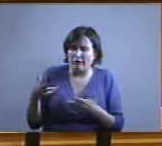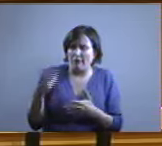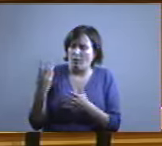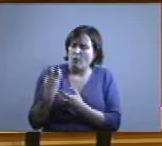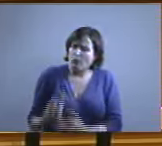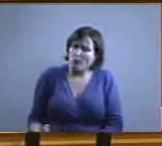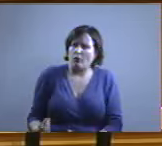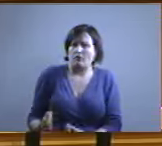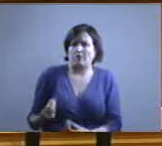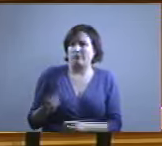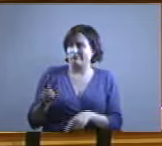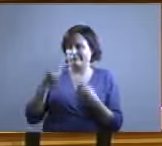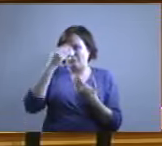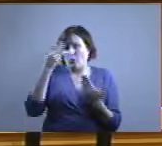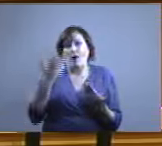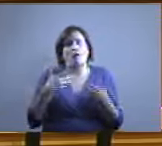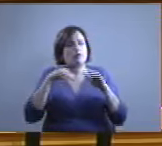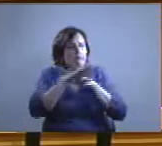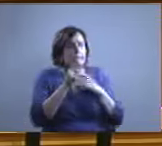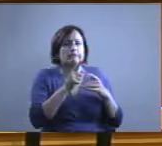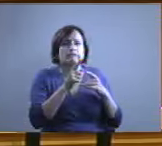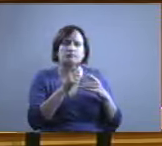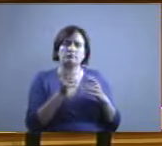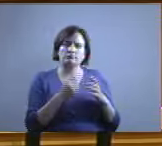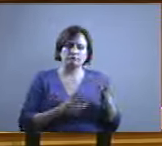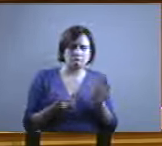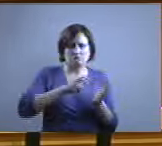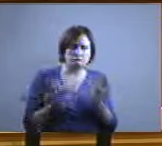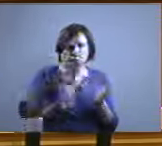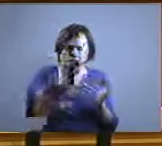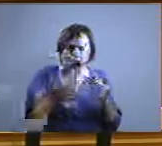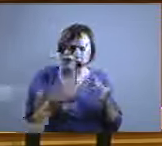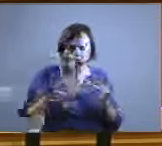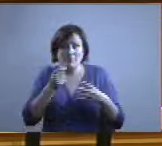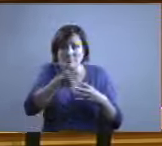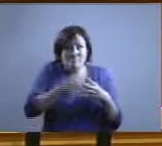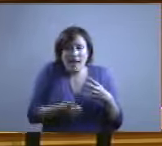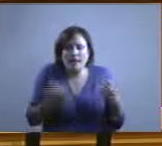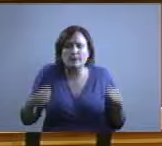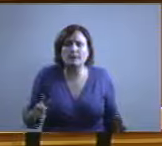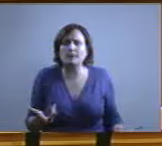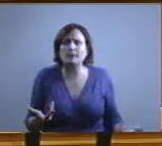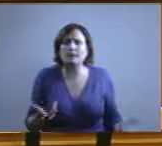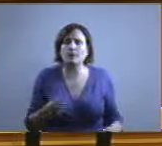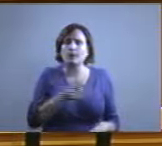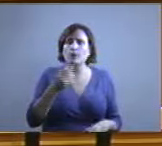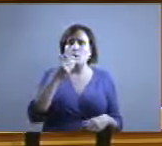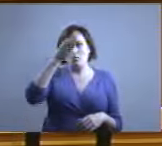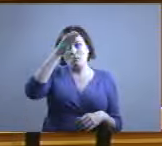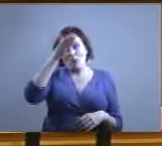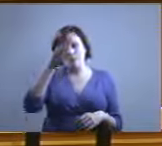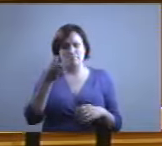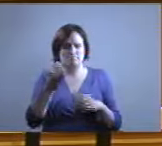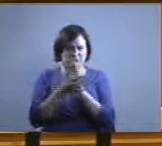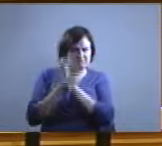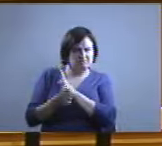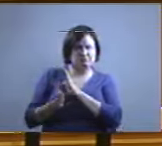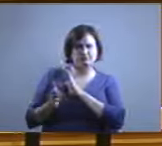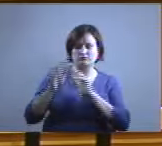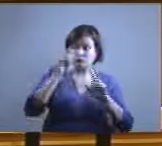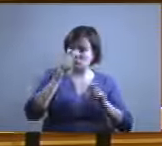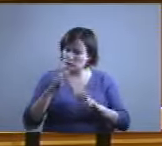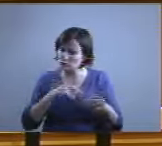they are to access the language sector as a trade. We stand proudly to say that those who are educated, the researchers,